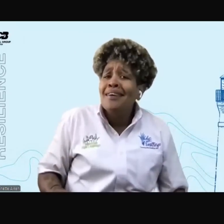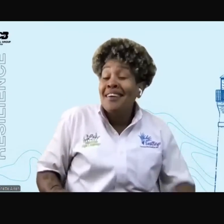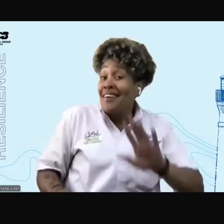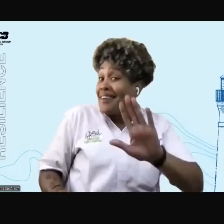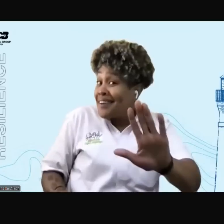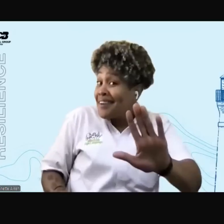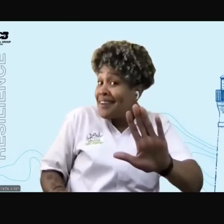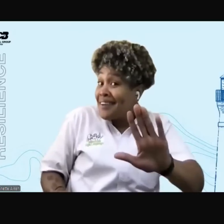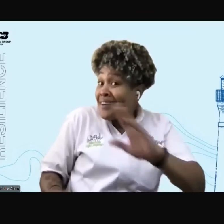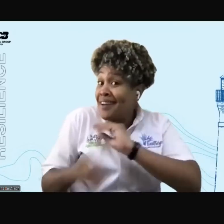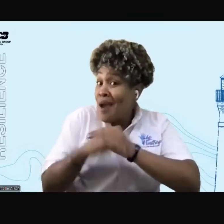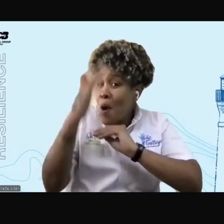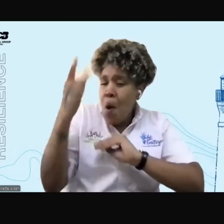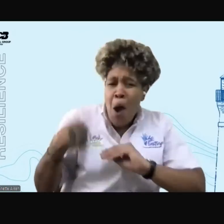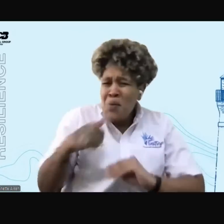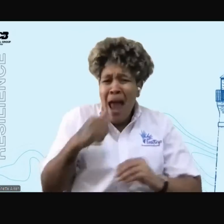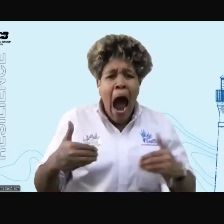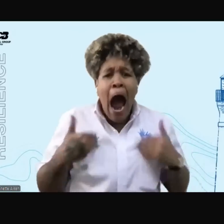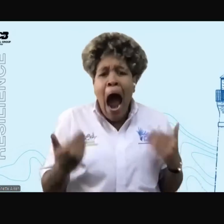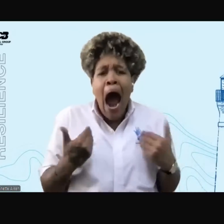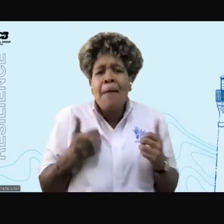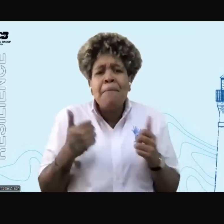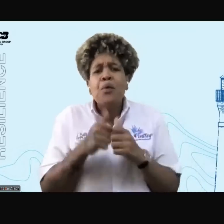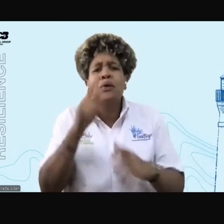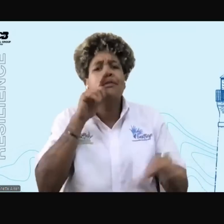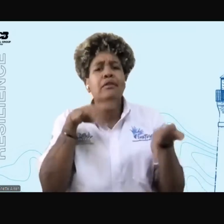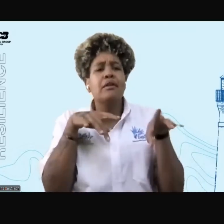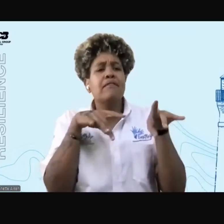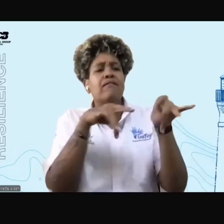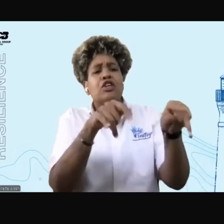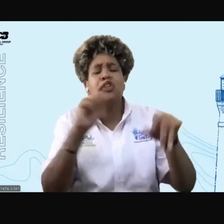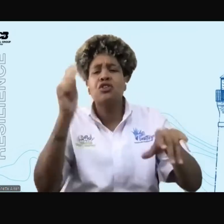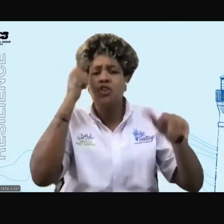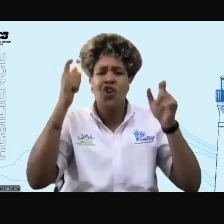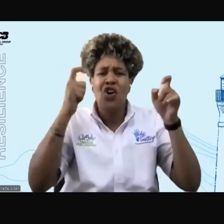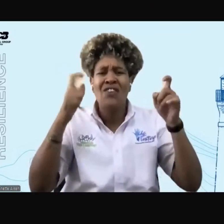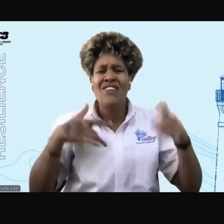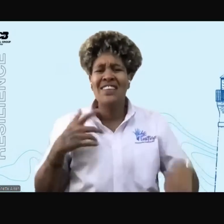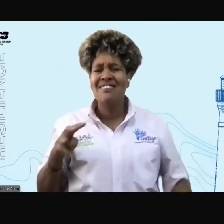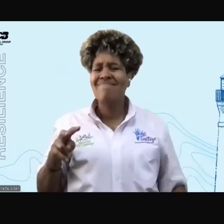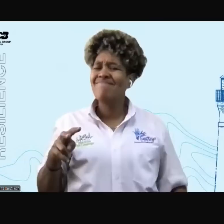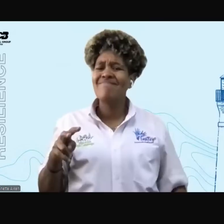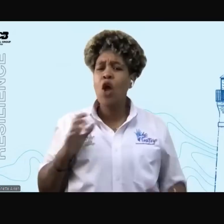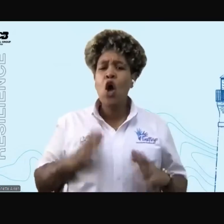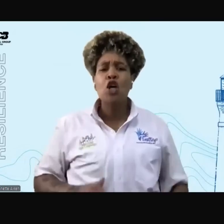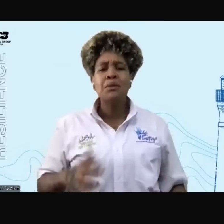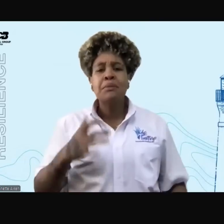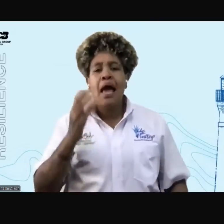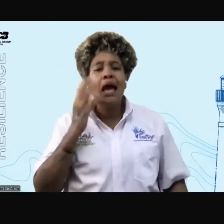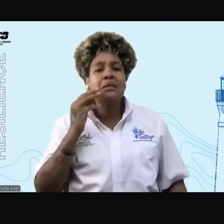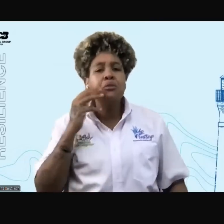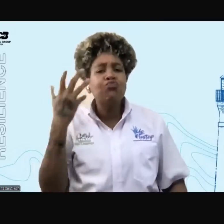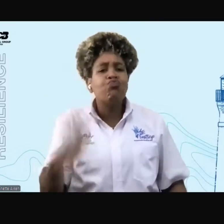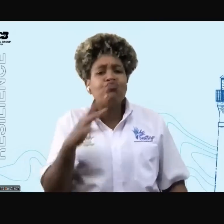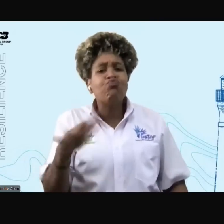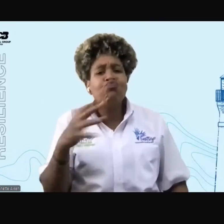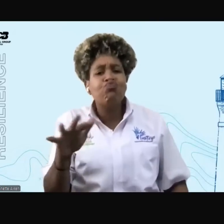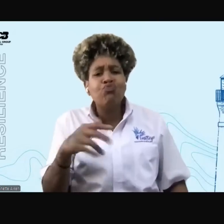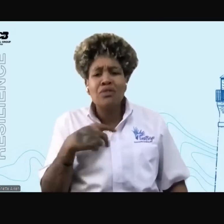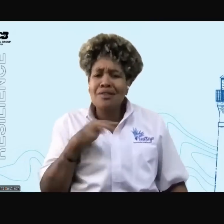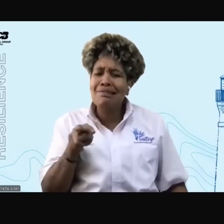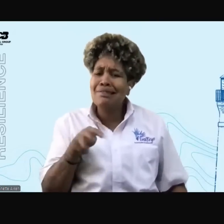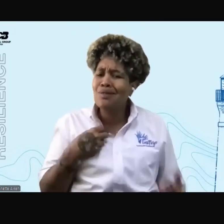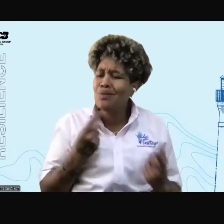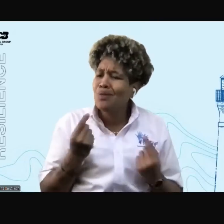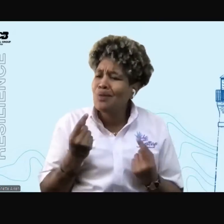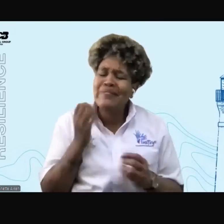And because we're not happy with efficiency, governance, and customer experience. So let us look at what has been